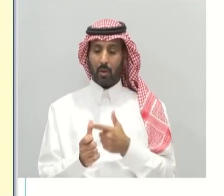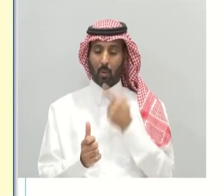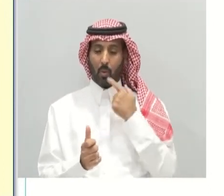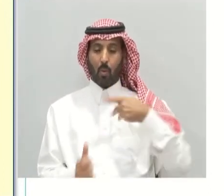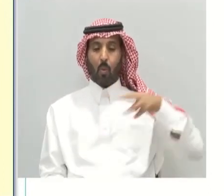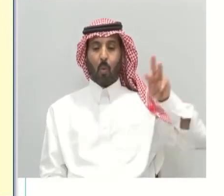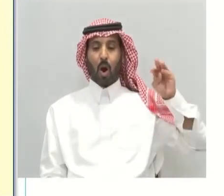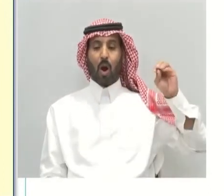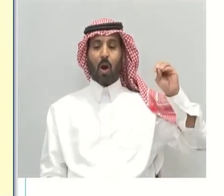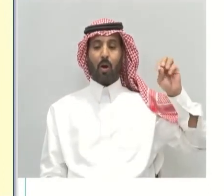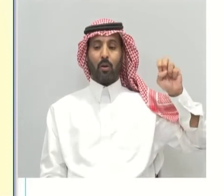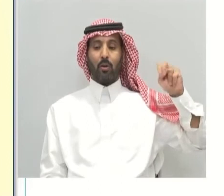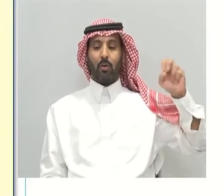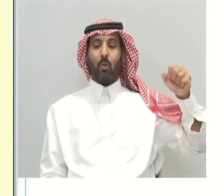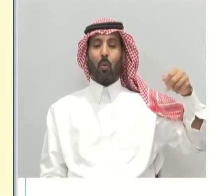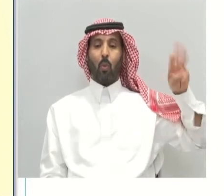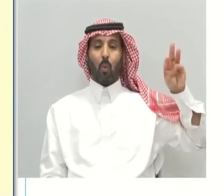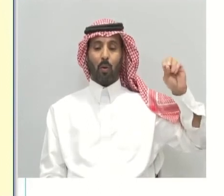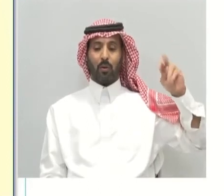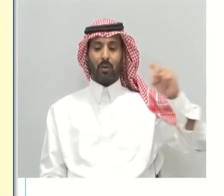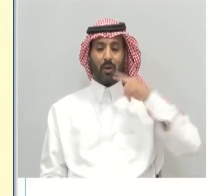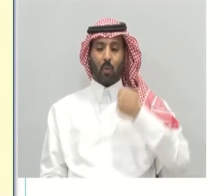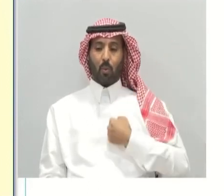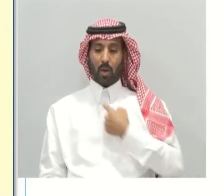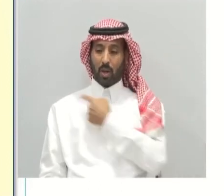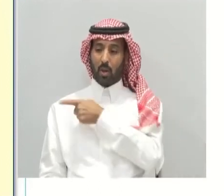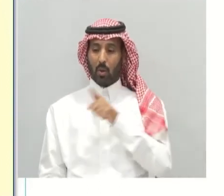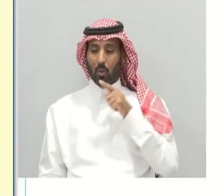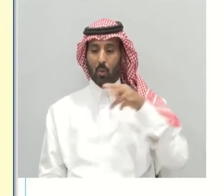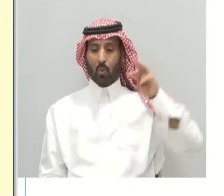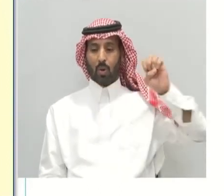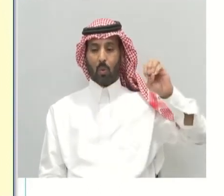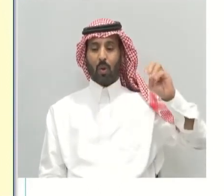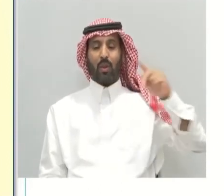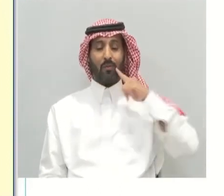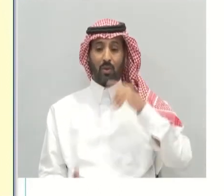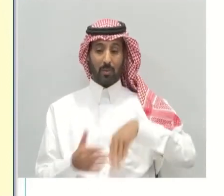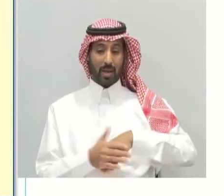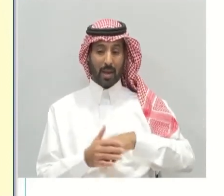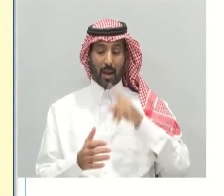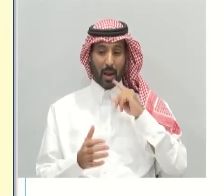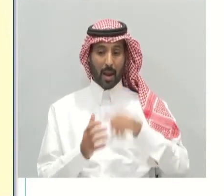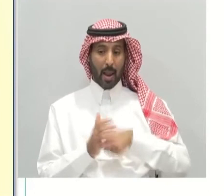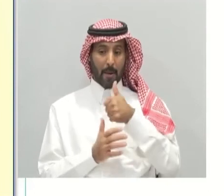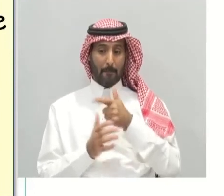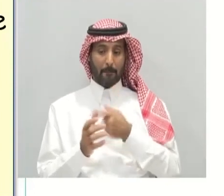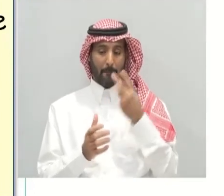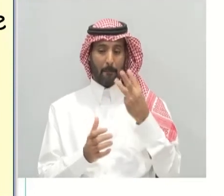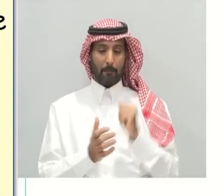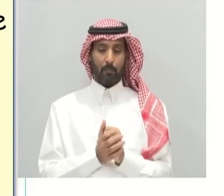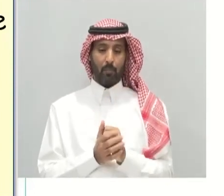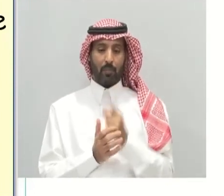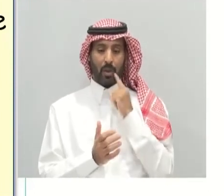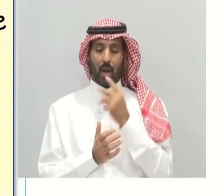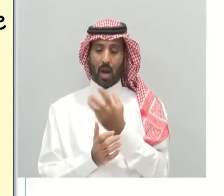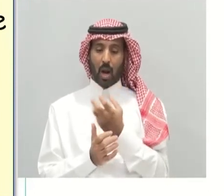won. We won a football game. Number three,